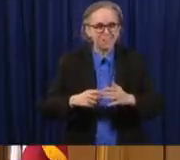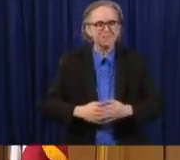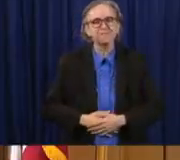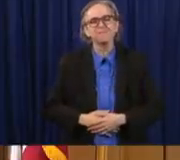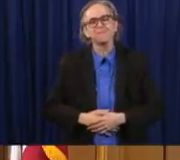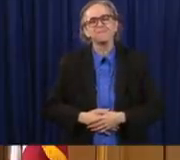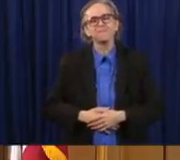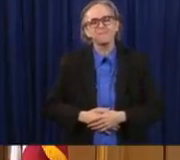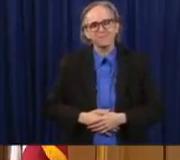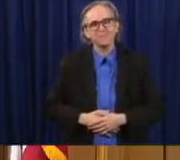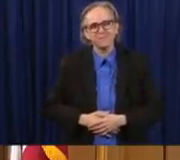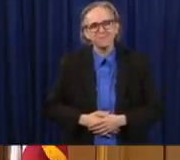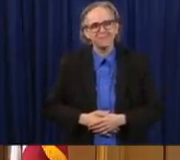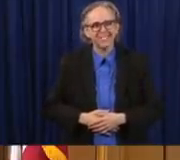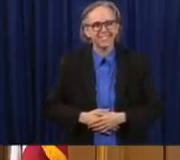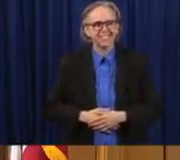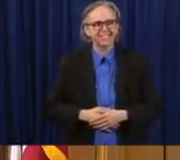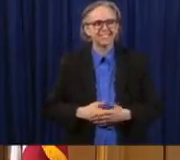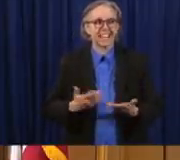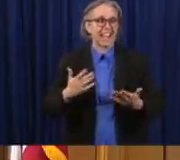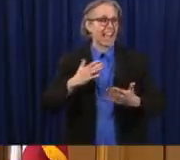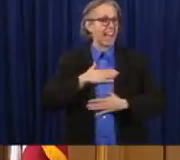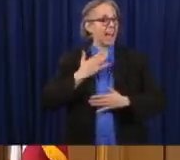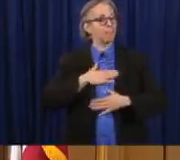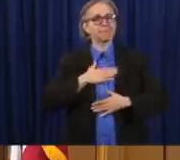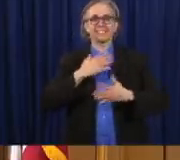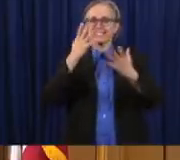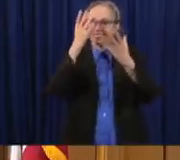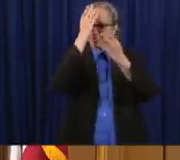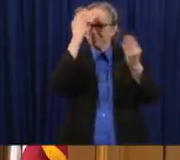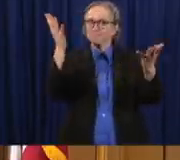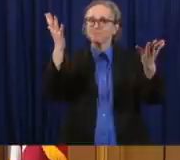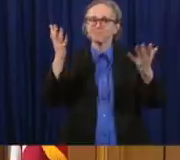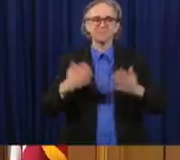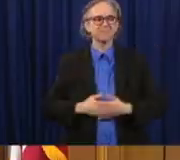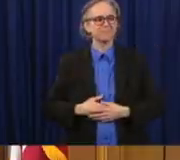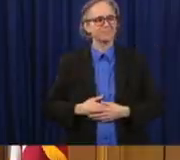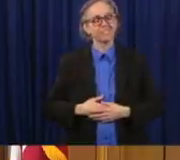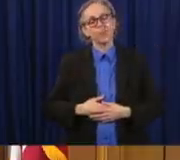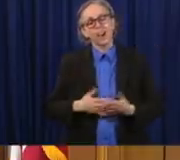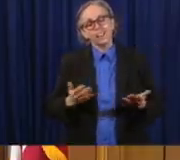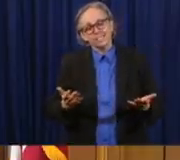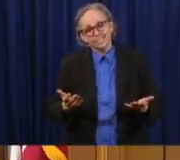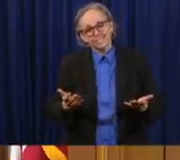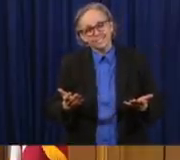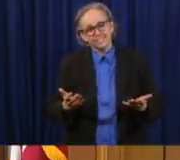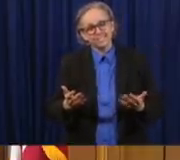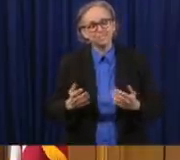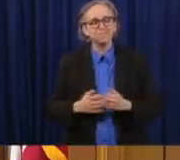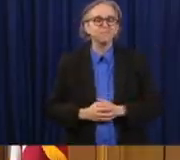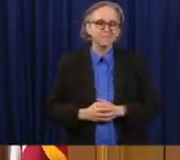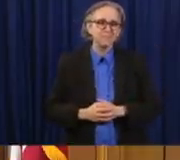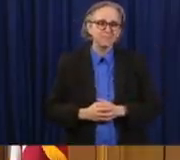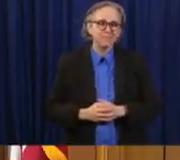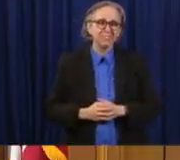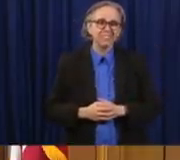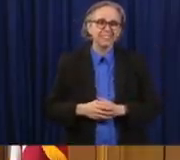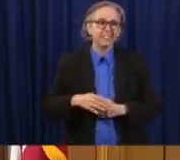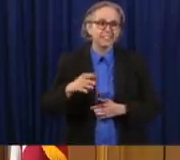We'll start on a kind of a happy note, or what will in the future be a happy